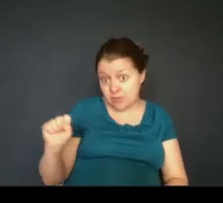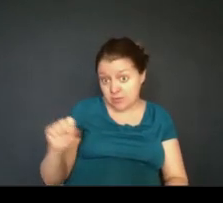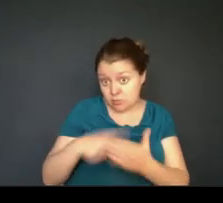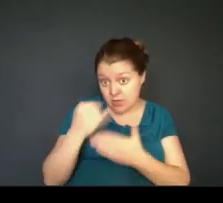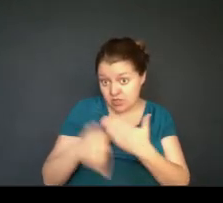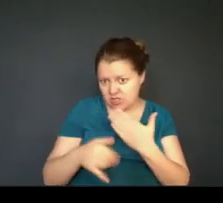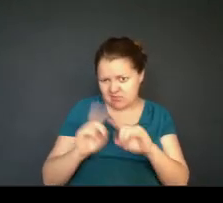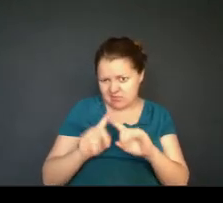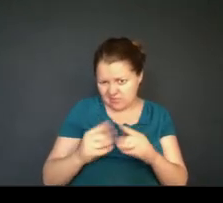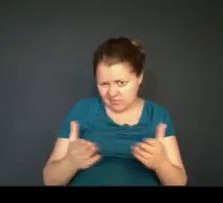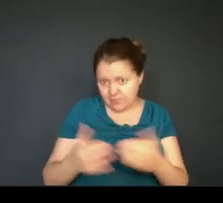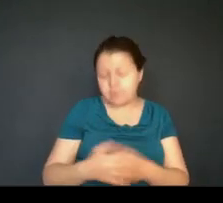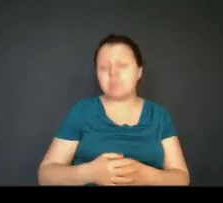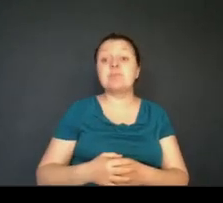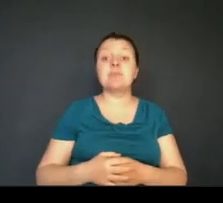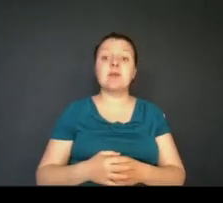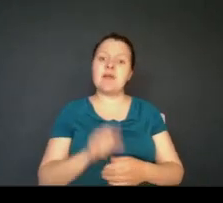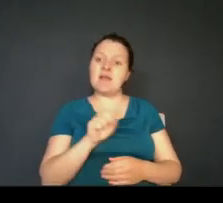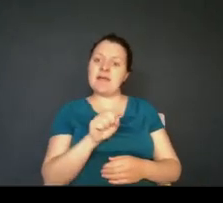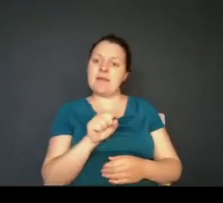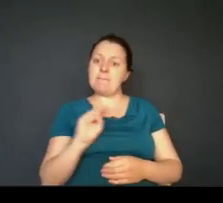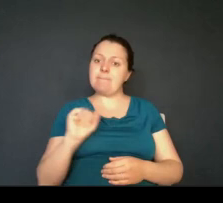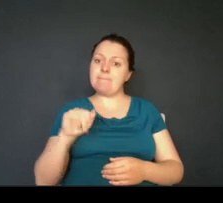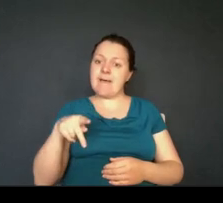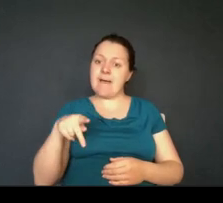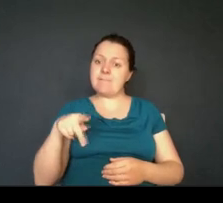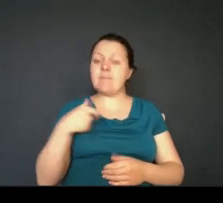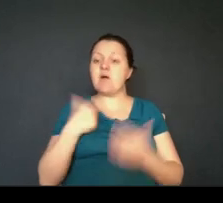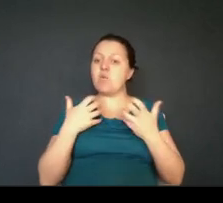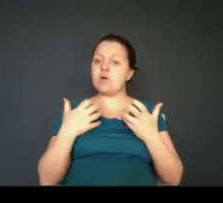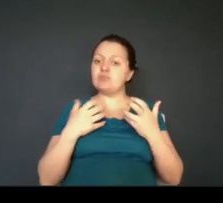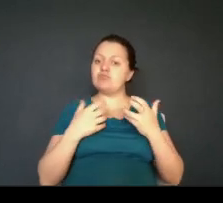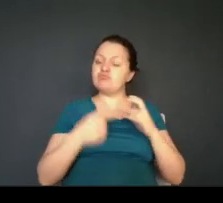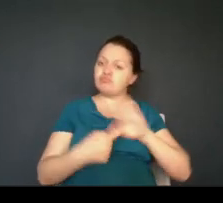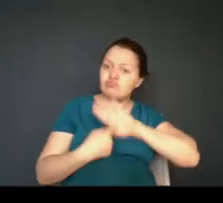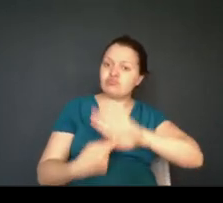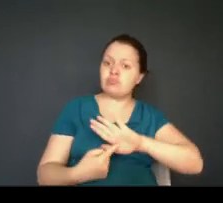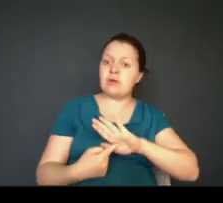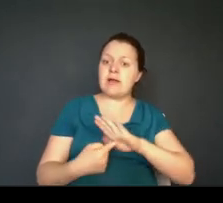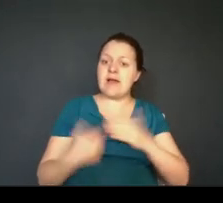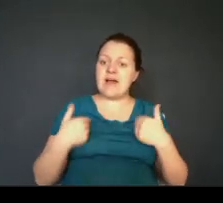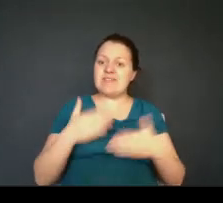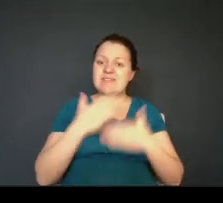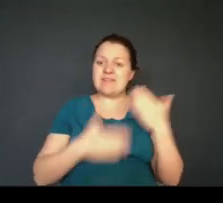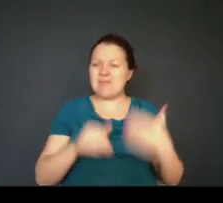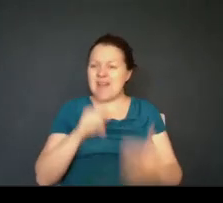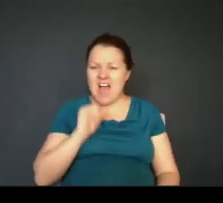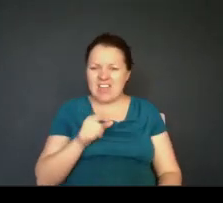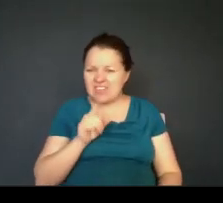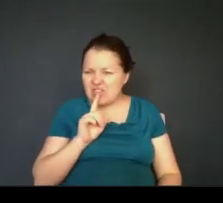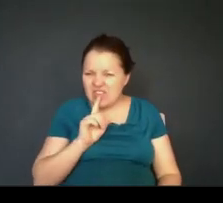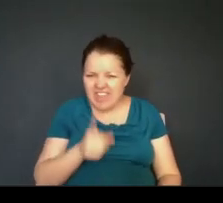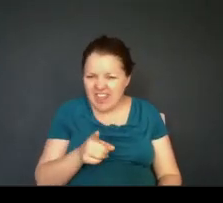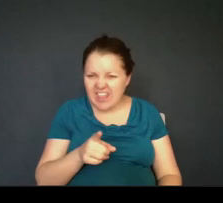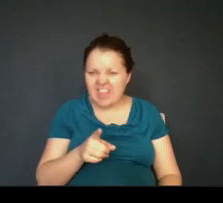And so what I want to point out in this map is some of the unrealistic symbols. Like, this